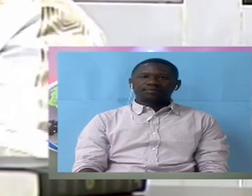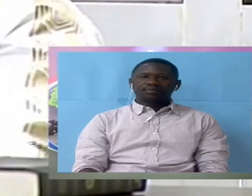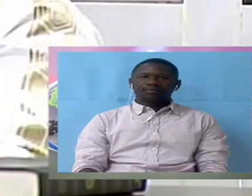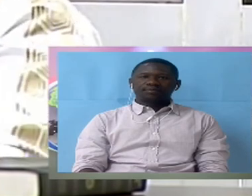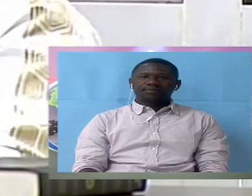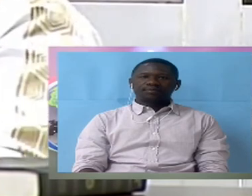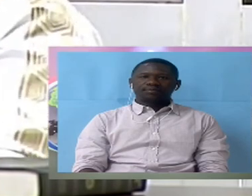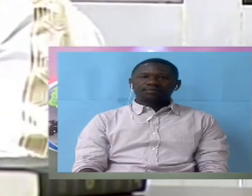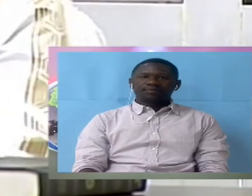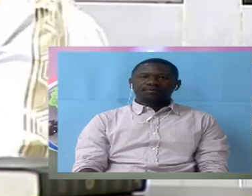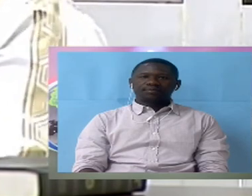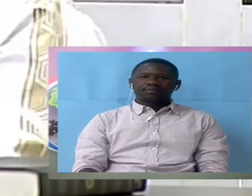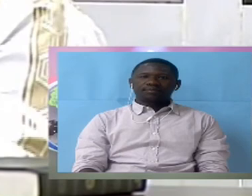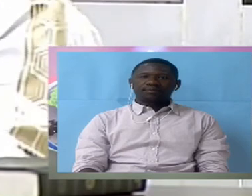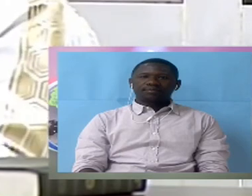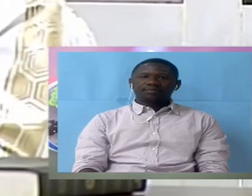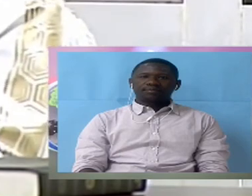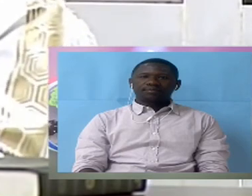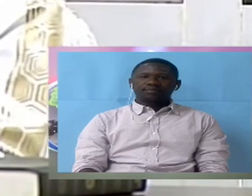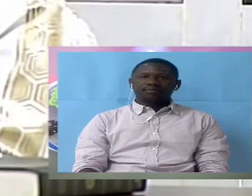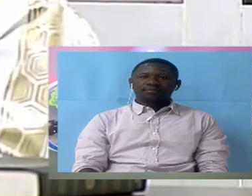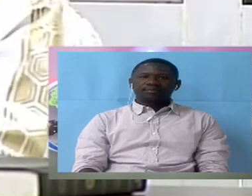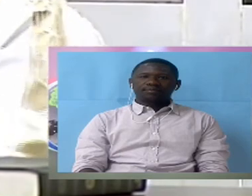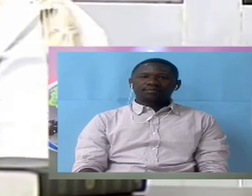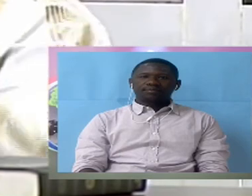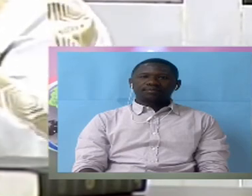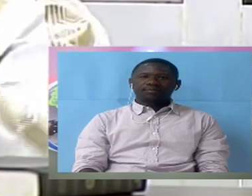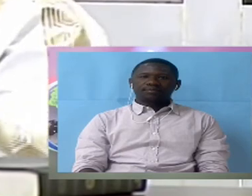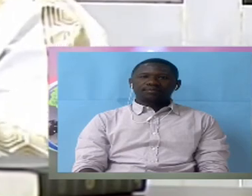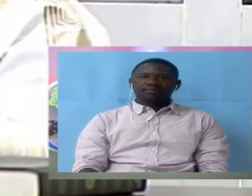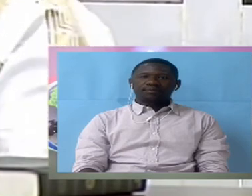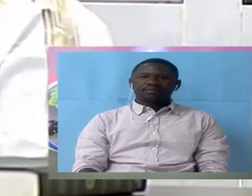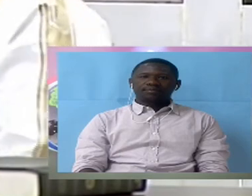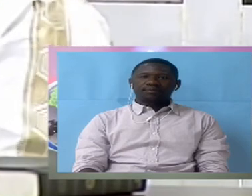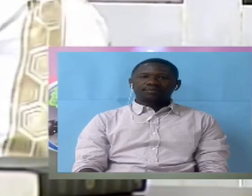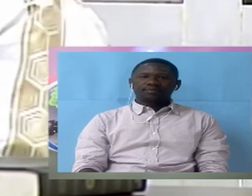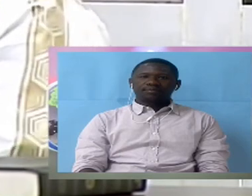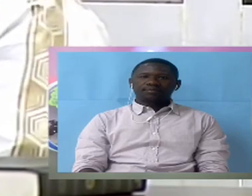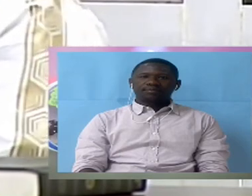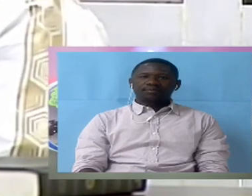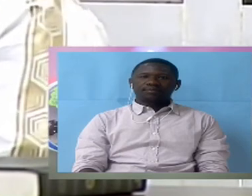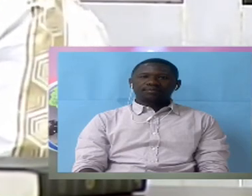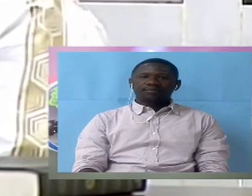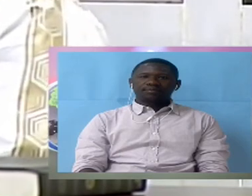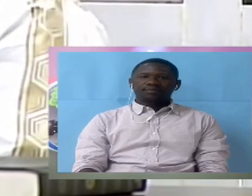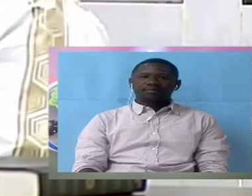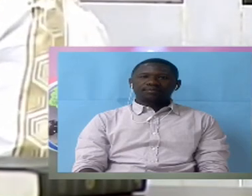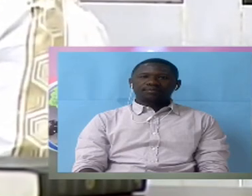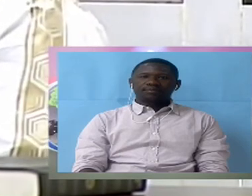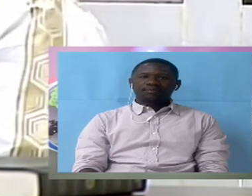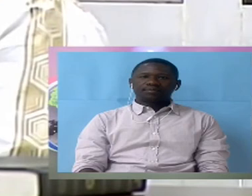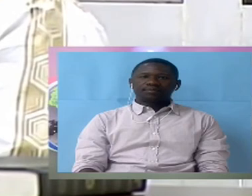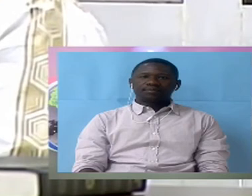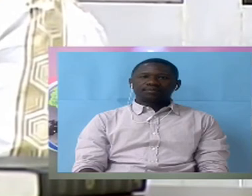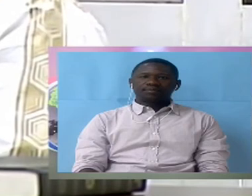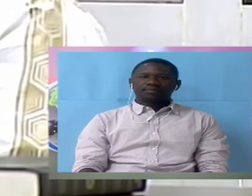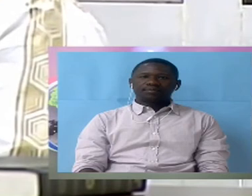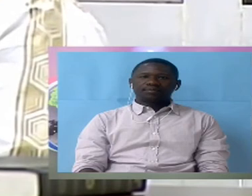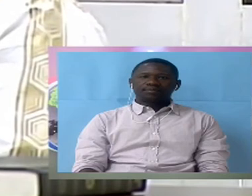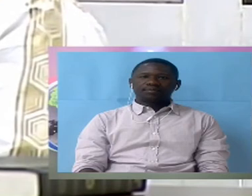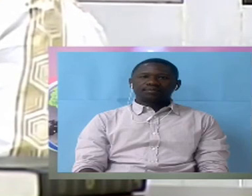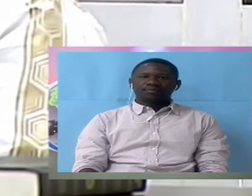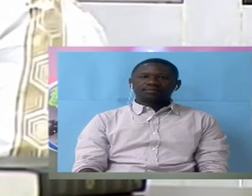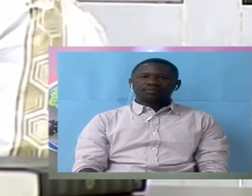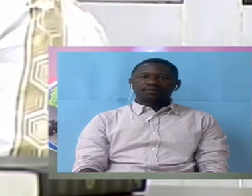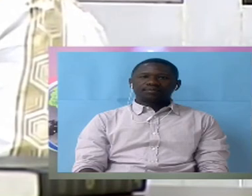the officer training program comprised of three components. Ñanga mi nak ñetti fan la. The basic military program. Fa nga xamné fa